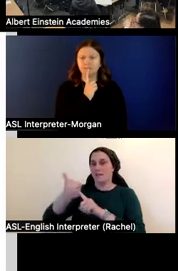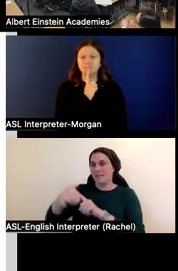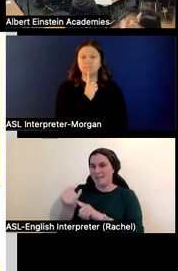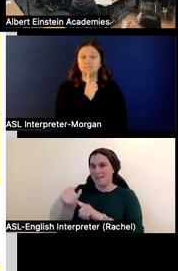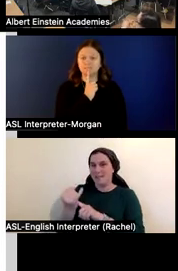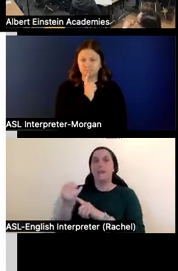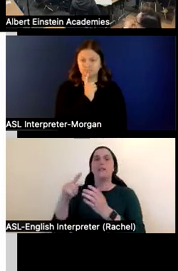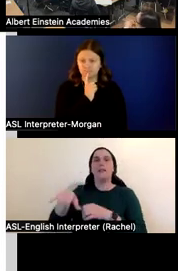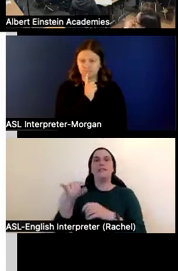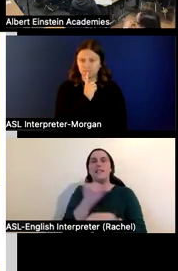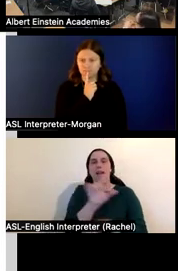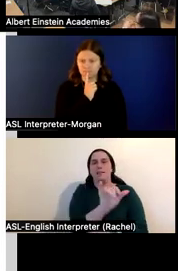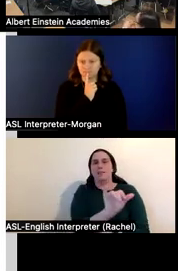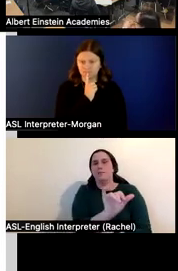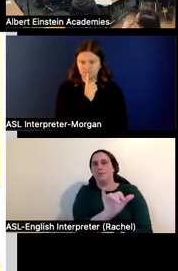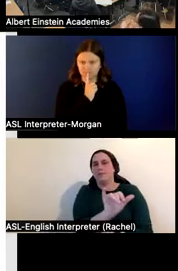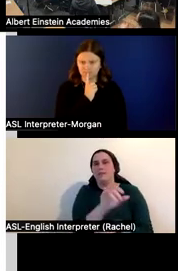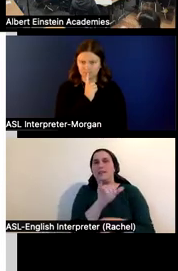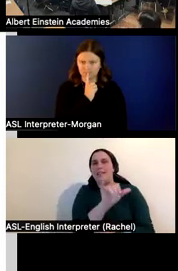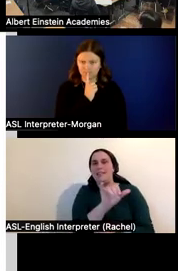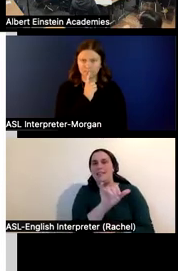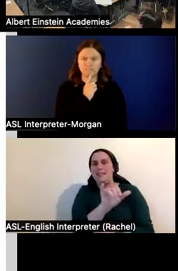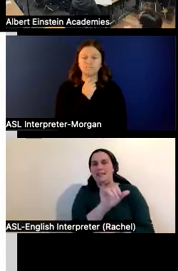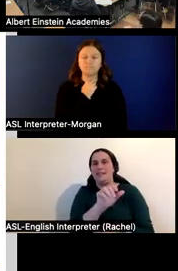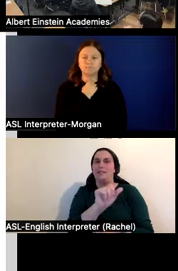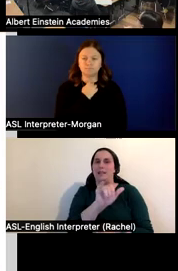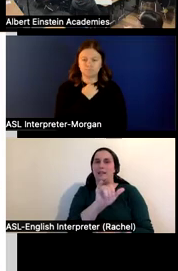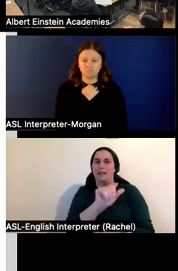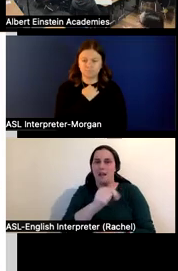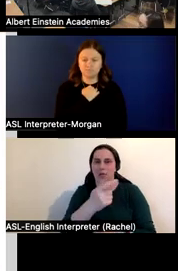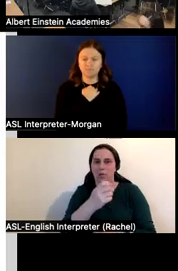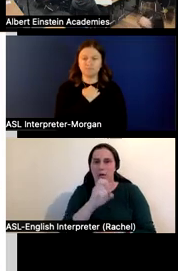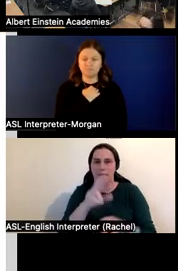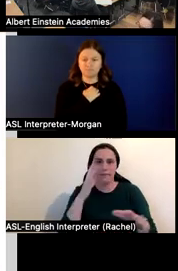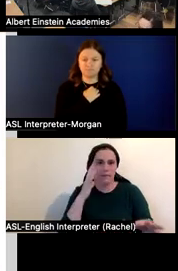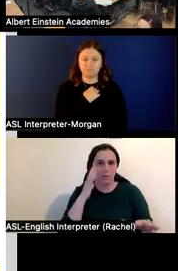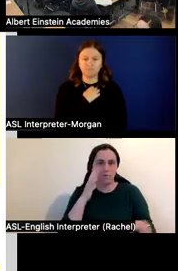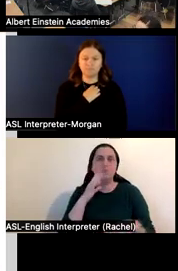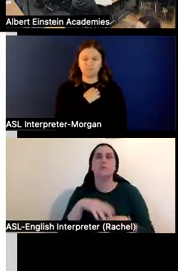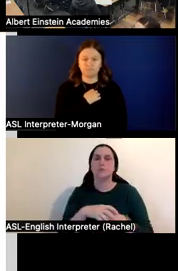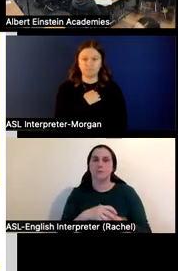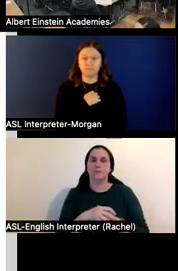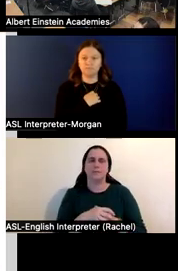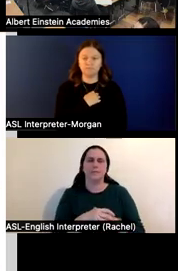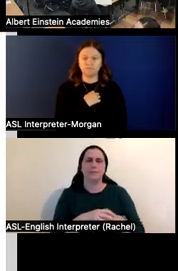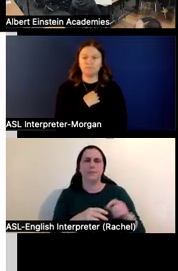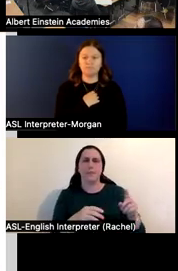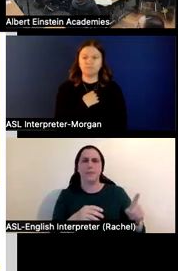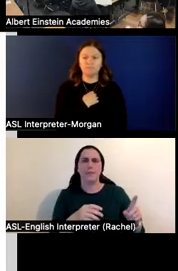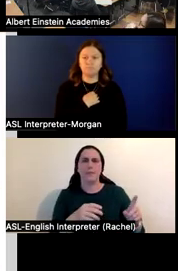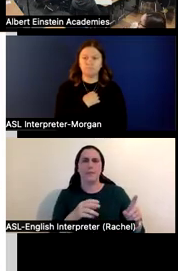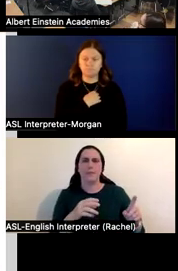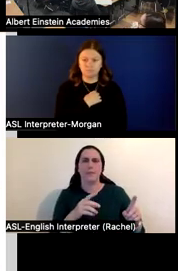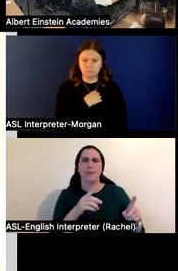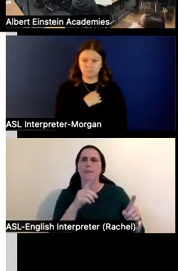it's the J, A, yeah. What are the differences between the two sounds of V and the three sounds of Y?